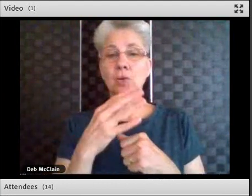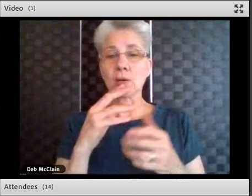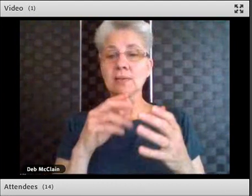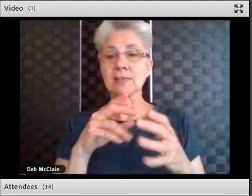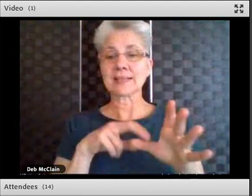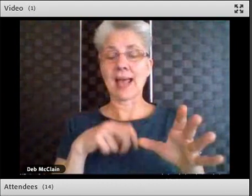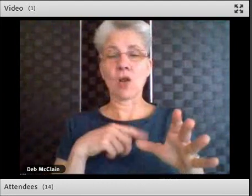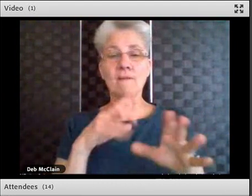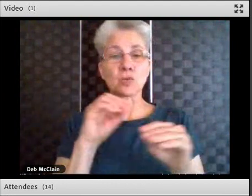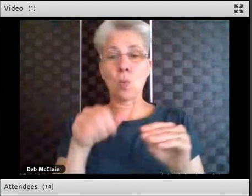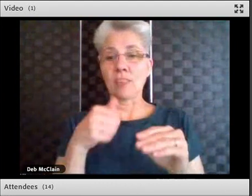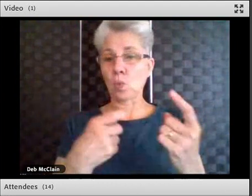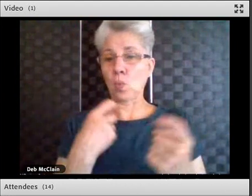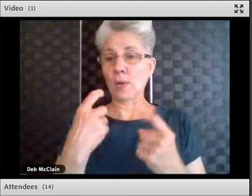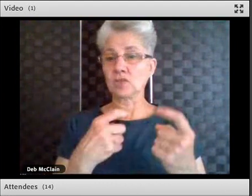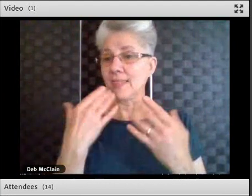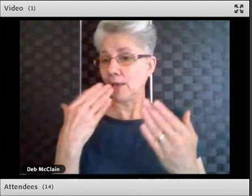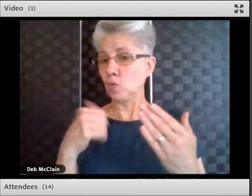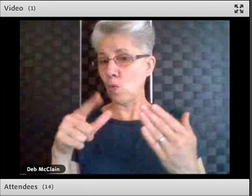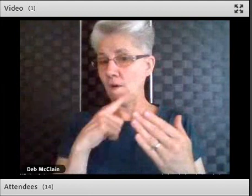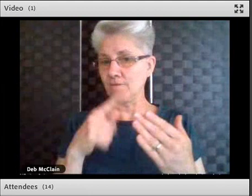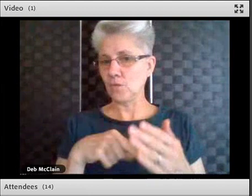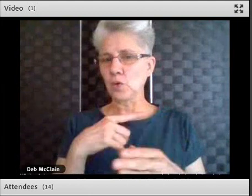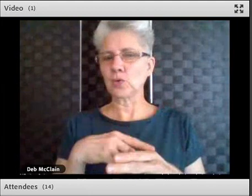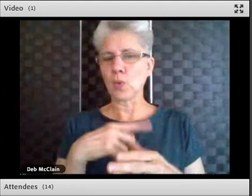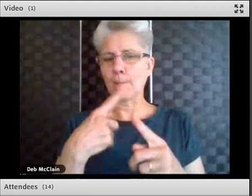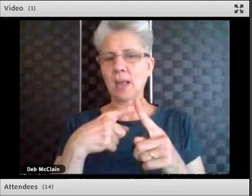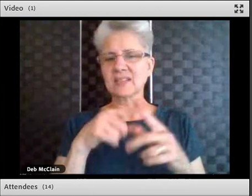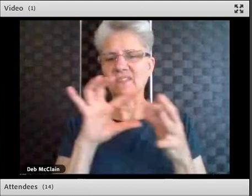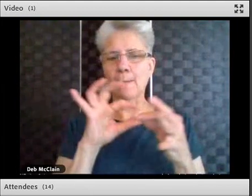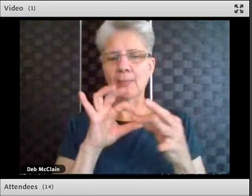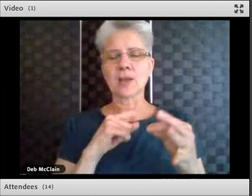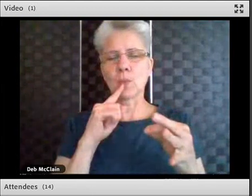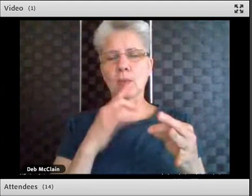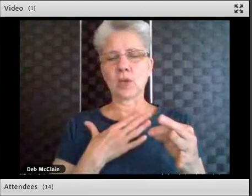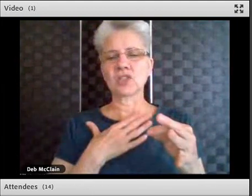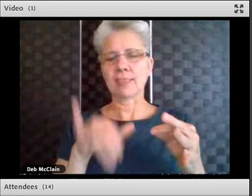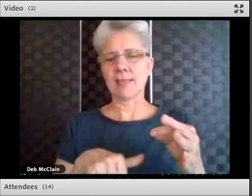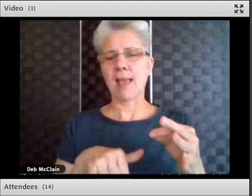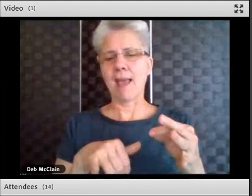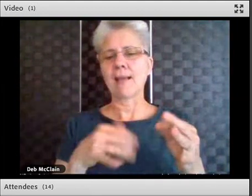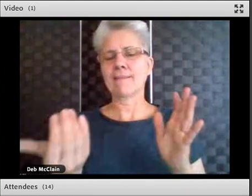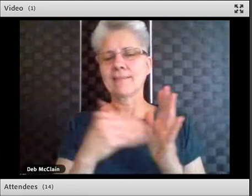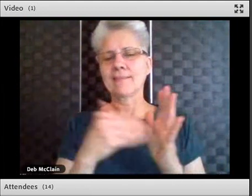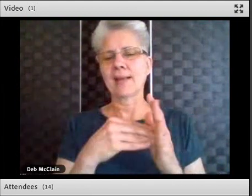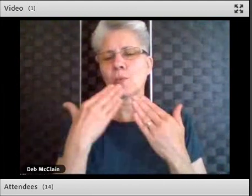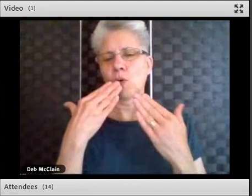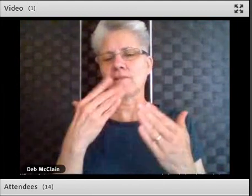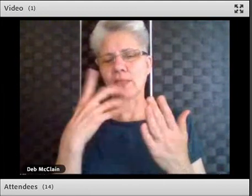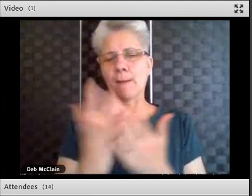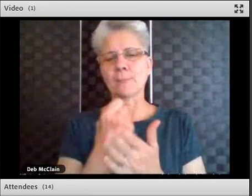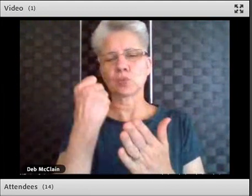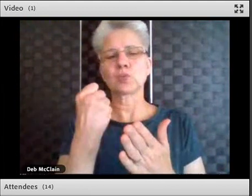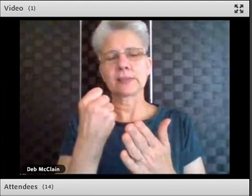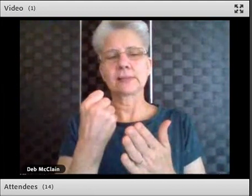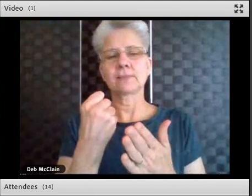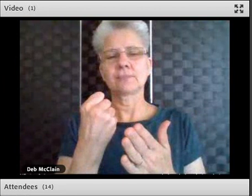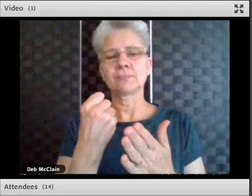off if there are no other questions. Thank you all for your positive comments. I really appreciate it. And again, I'm grateful for the